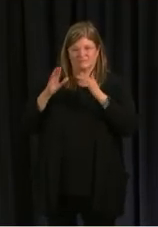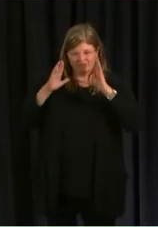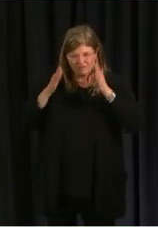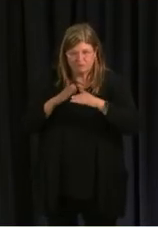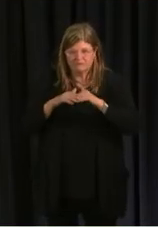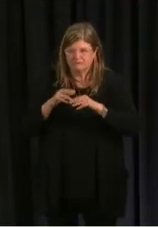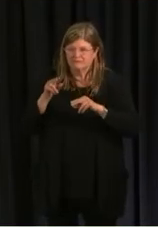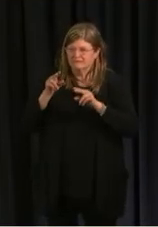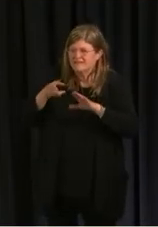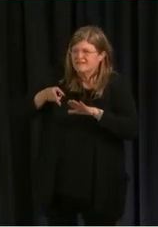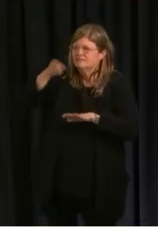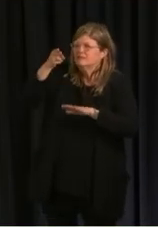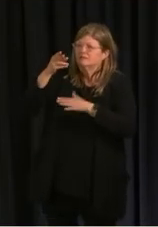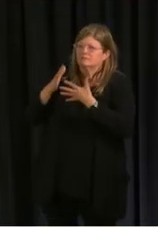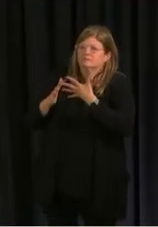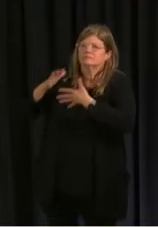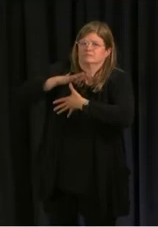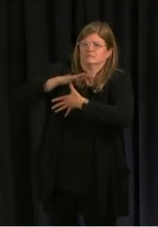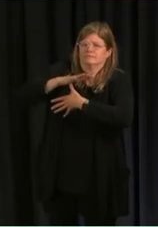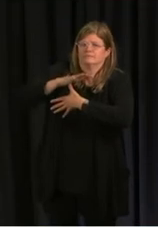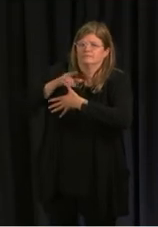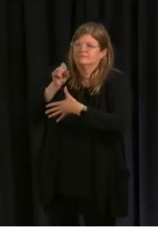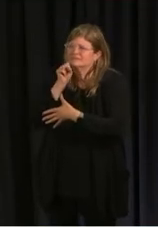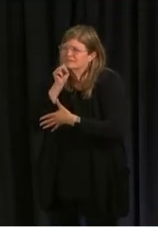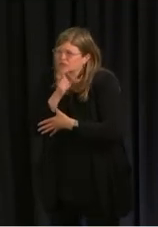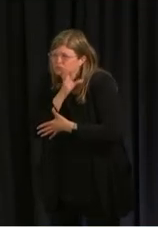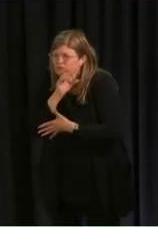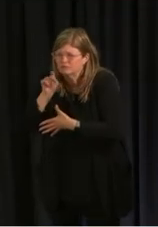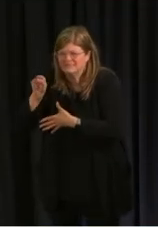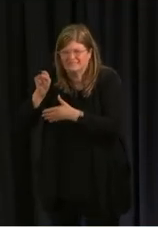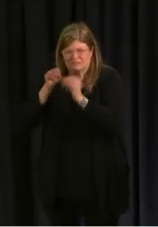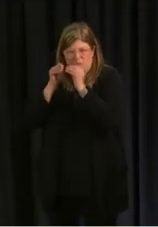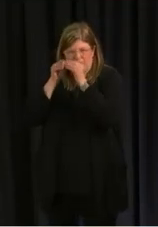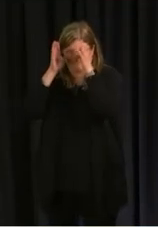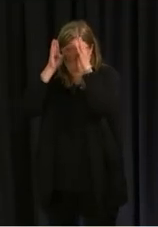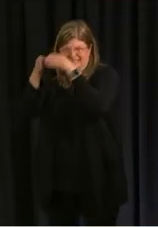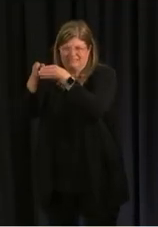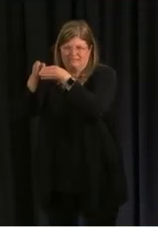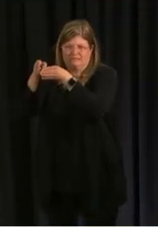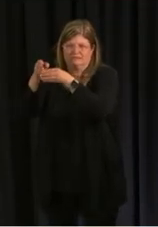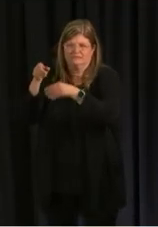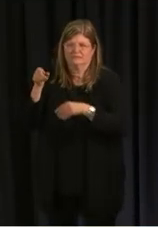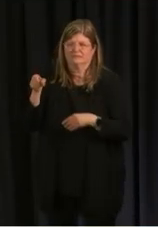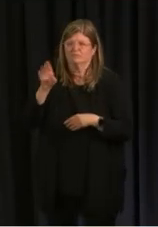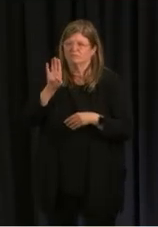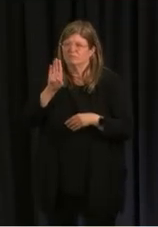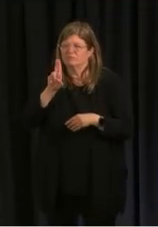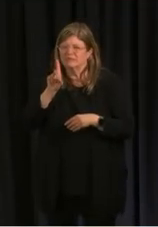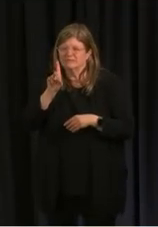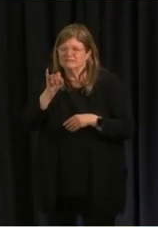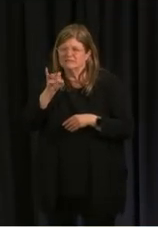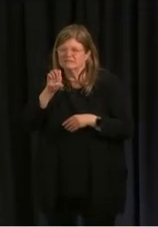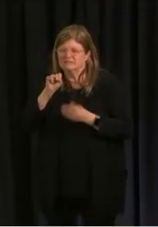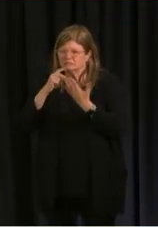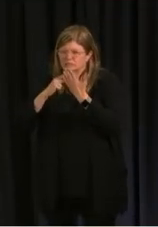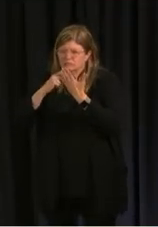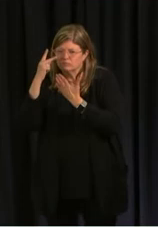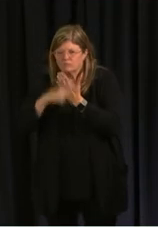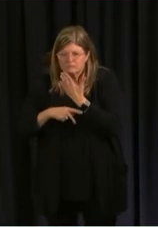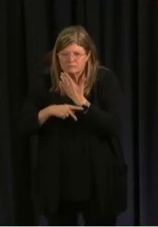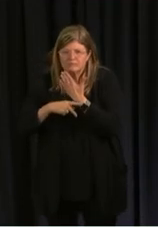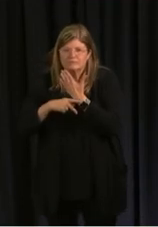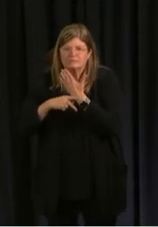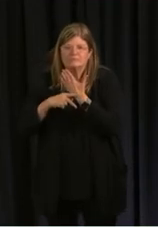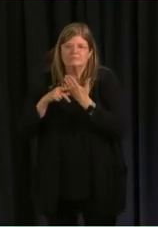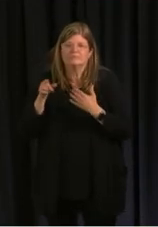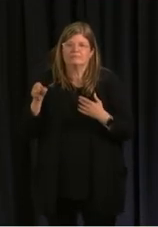areas is the Senior Vaccine Buddies program. We're proud to share that we've registered over 740